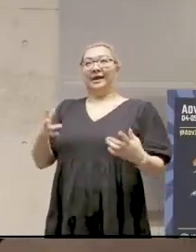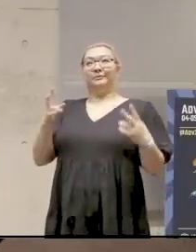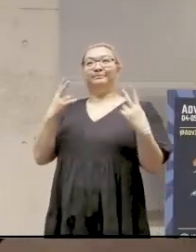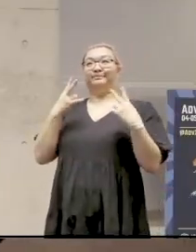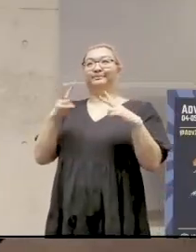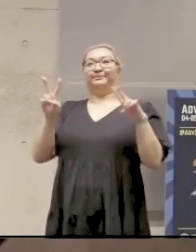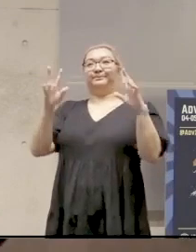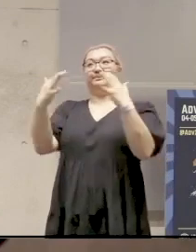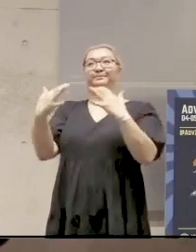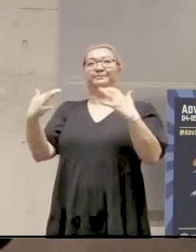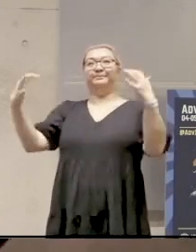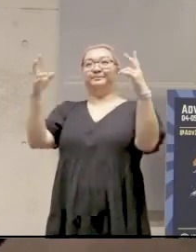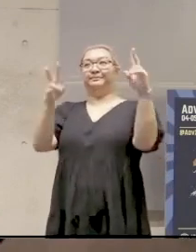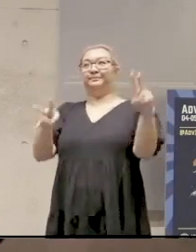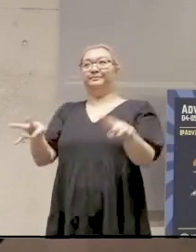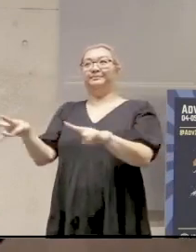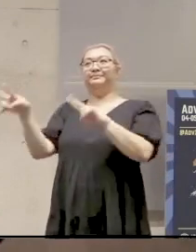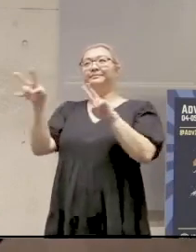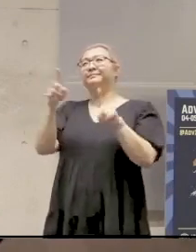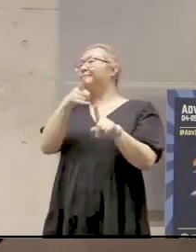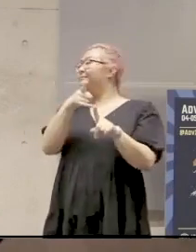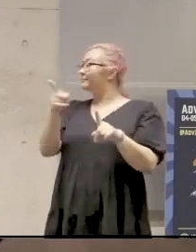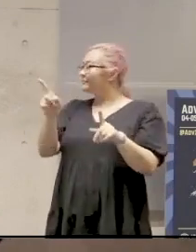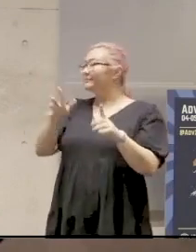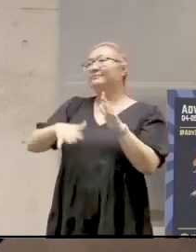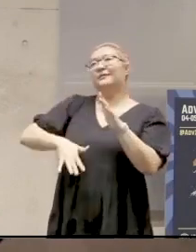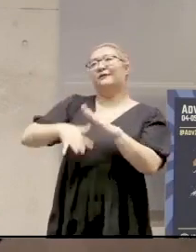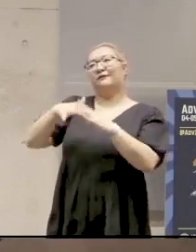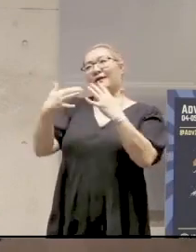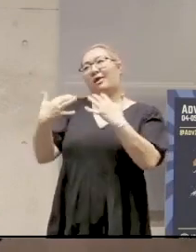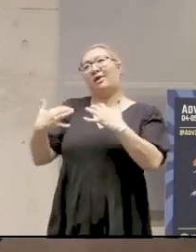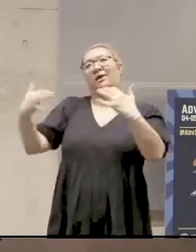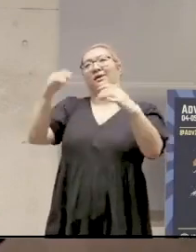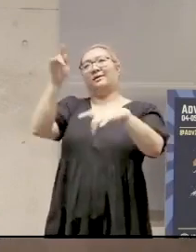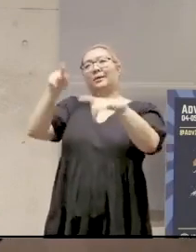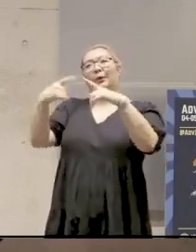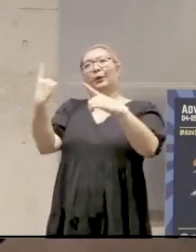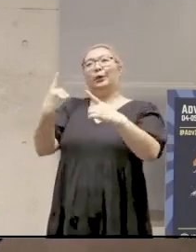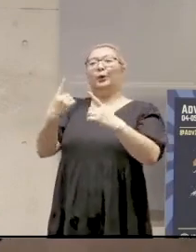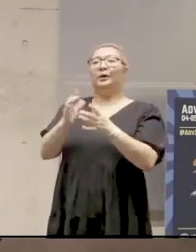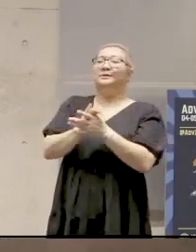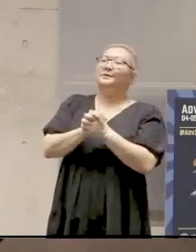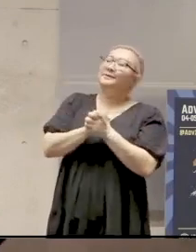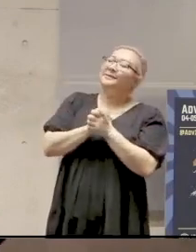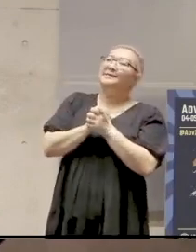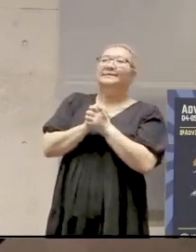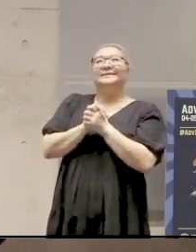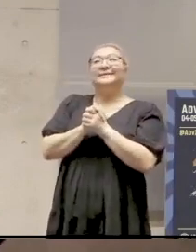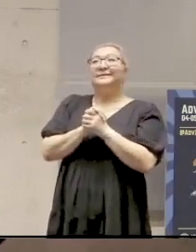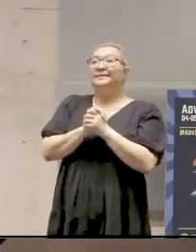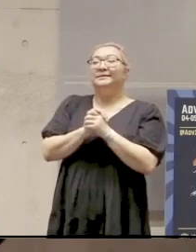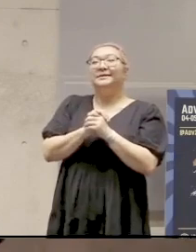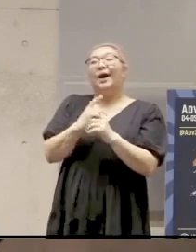room and games in general are full of optimistic, naive people.